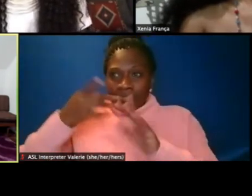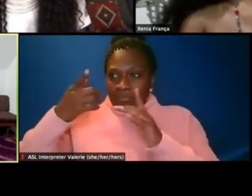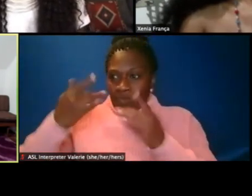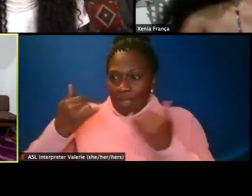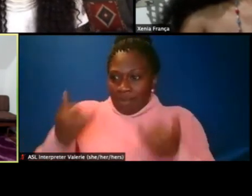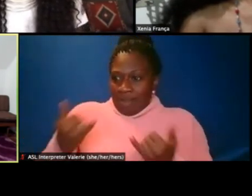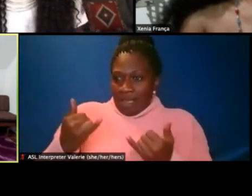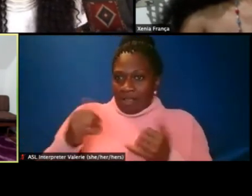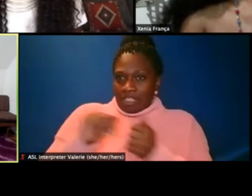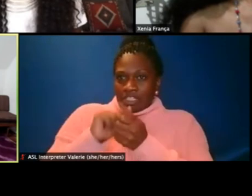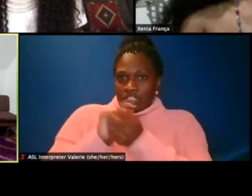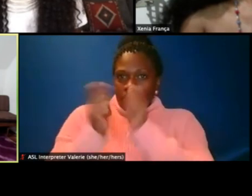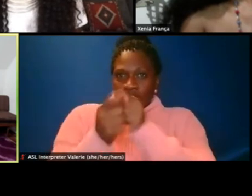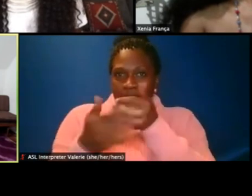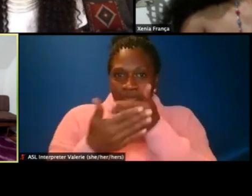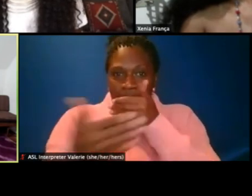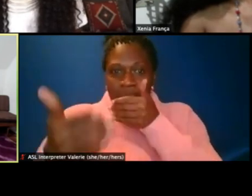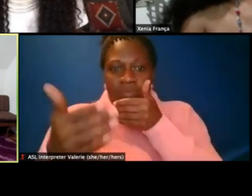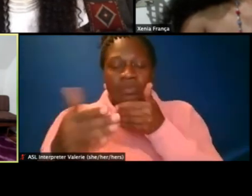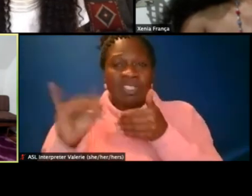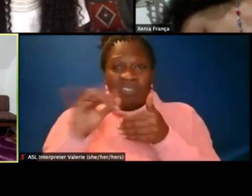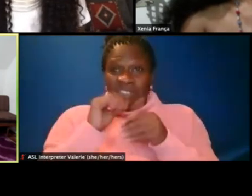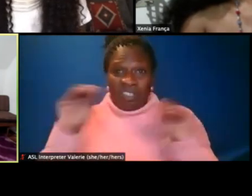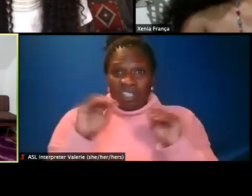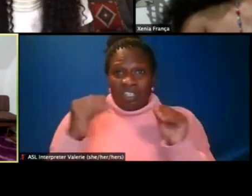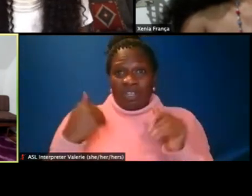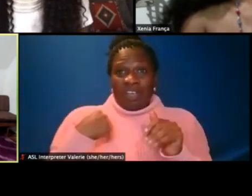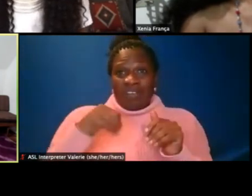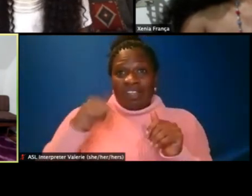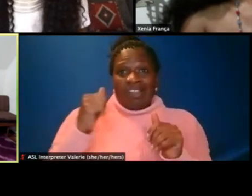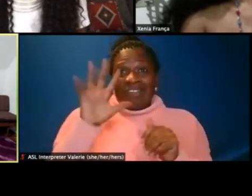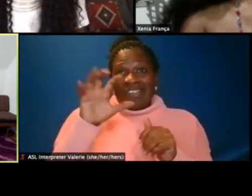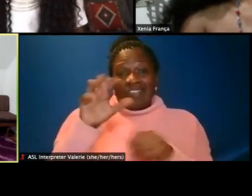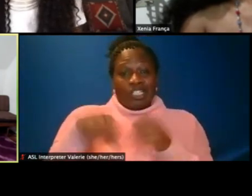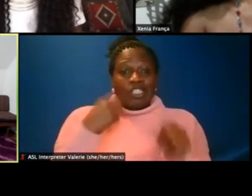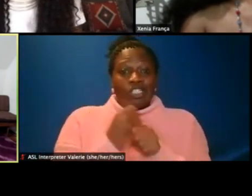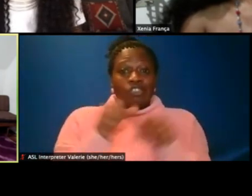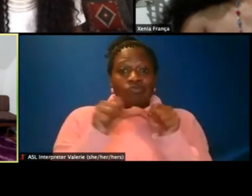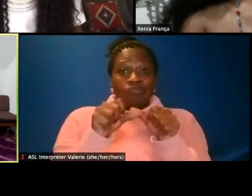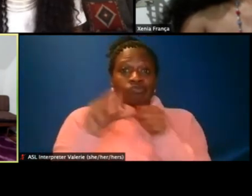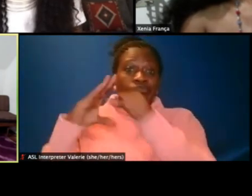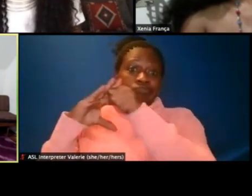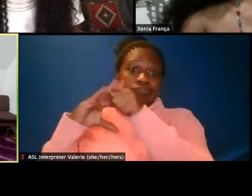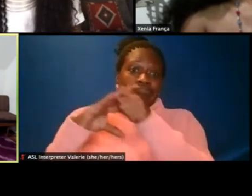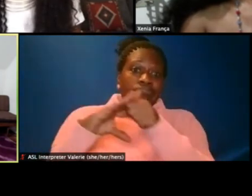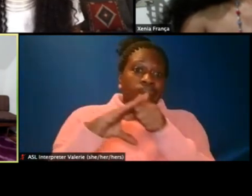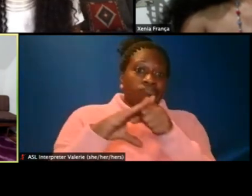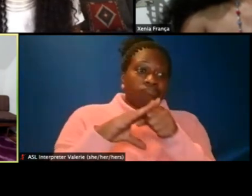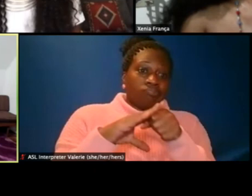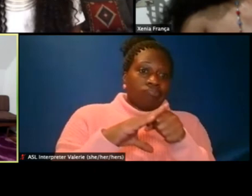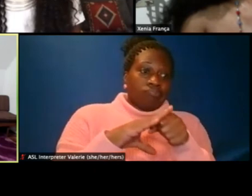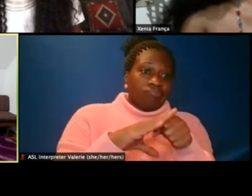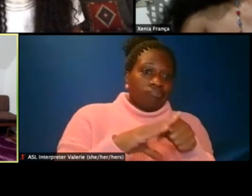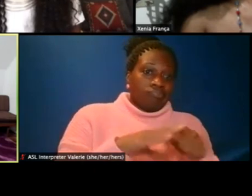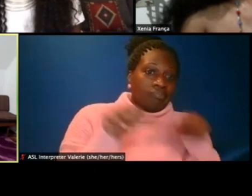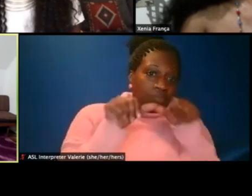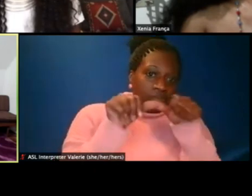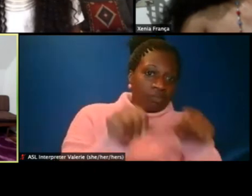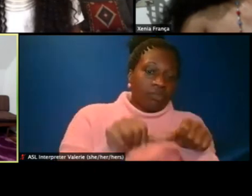and to make change. And if you don't do this, you'll just have another 500 years of repression and problems. So,